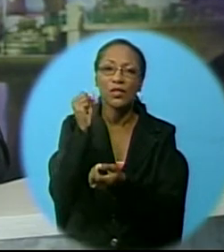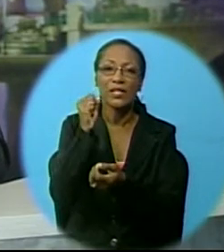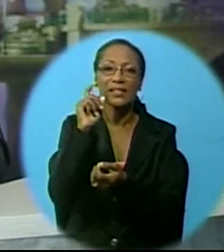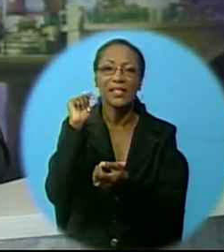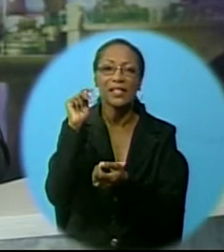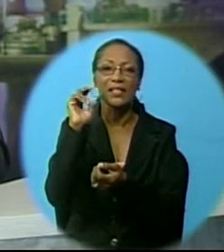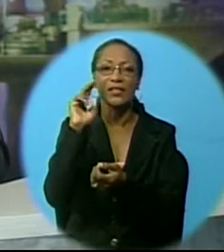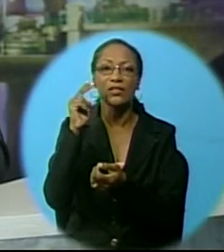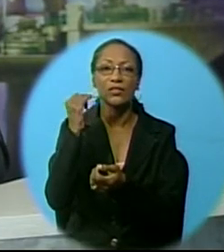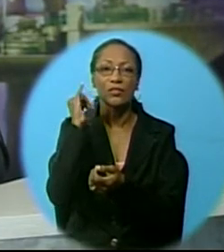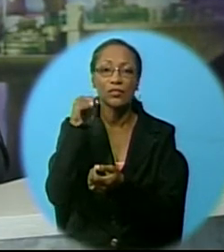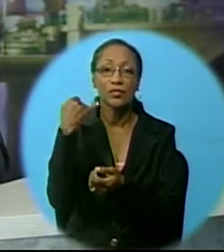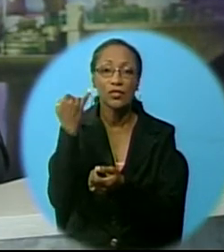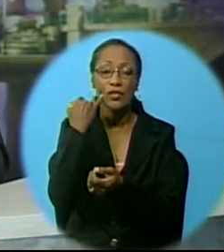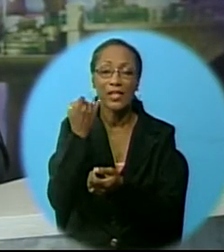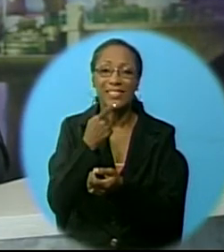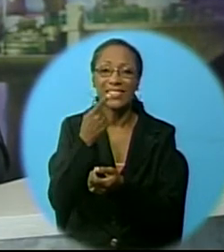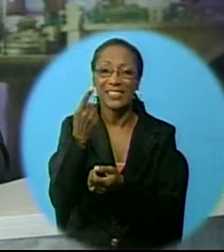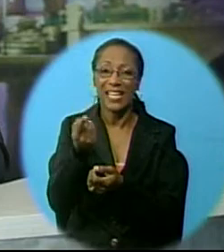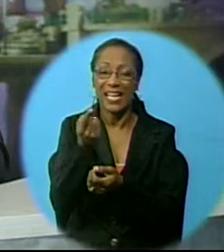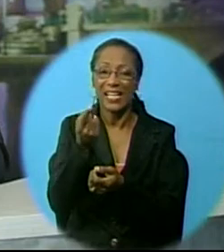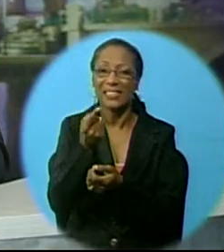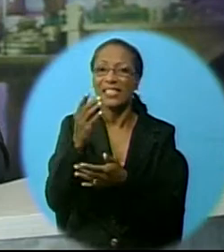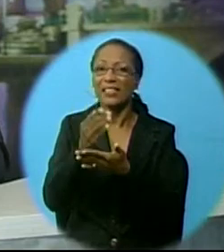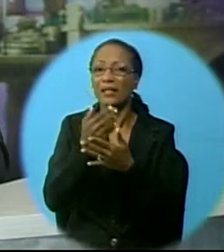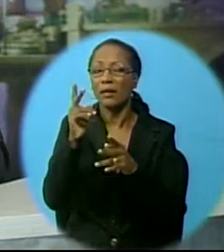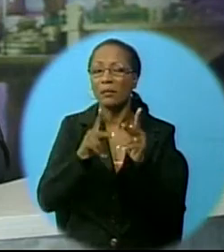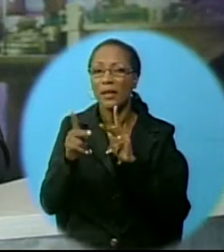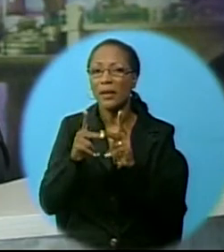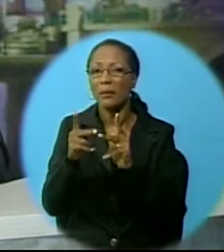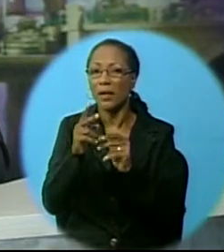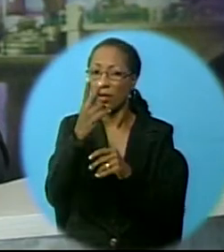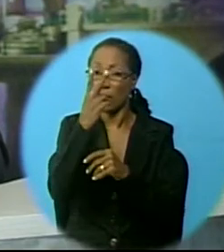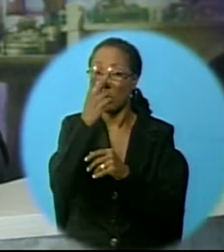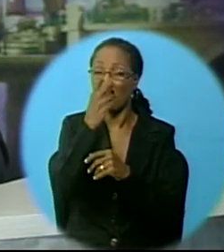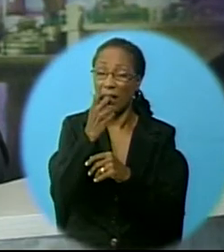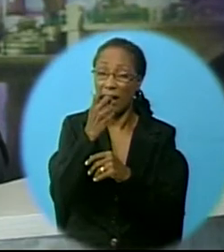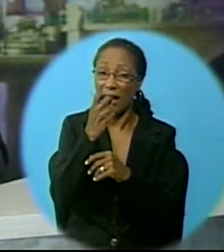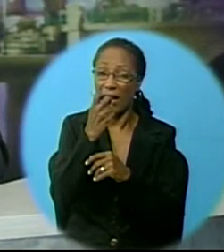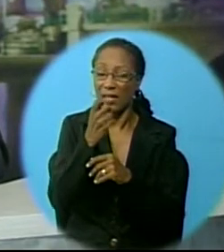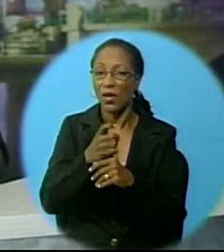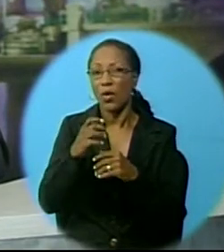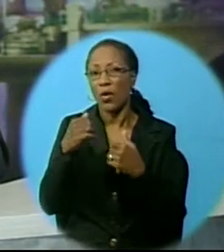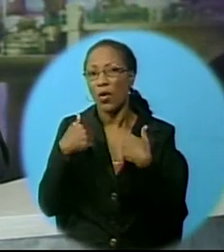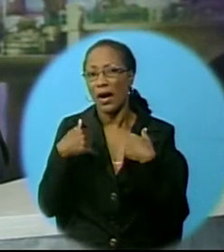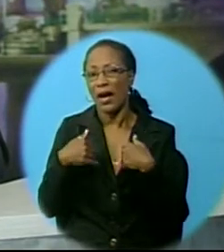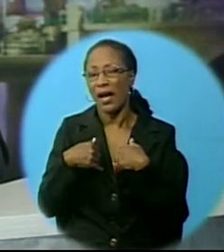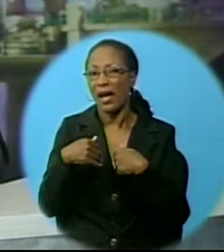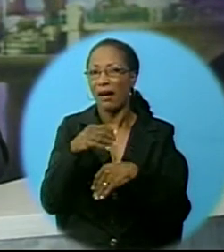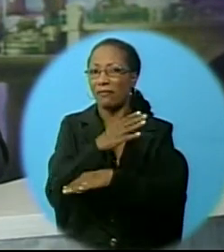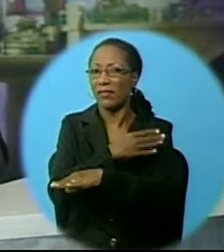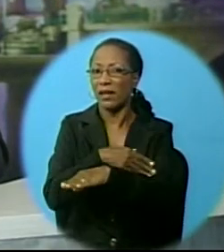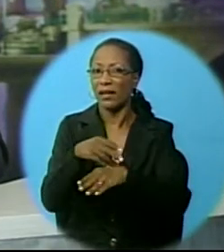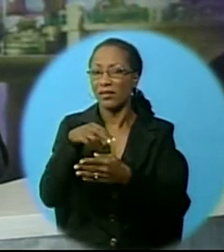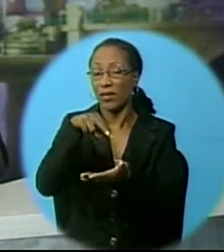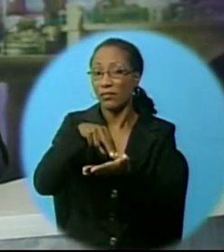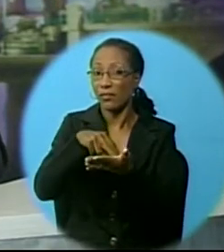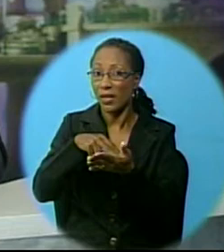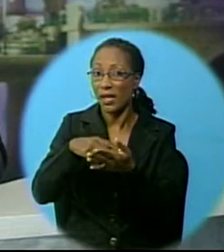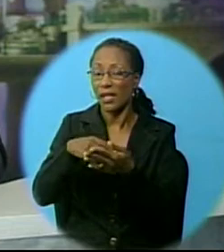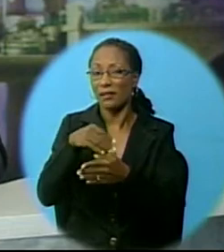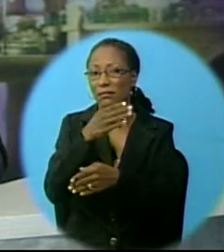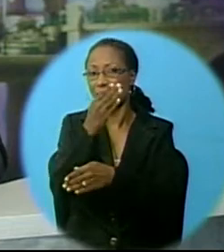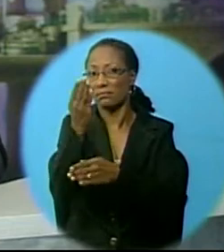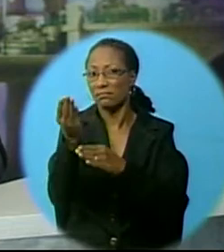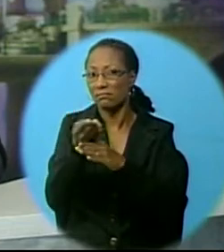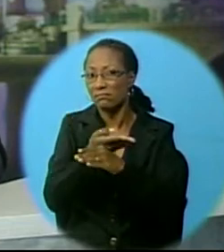says complications like amputations and loss of vision indicate that Barbadians are still not taking care of themselves. She